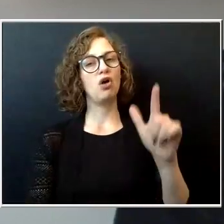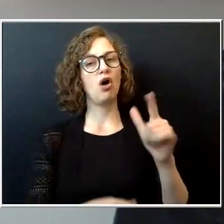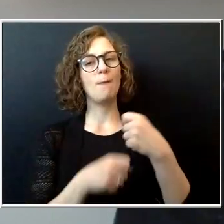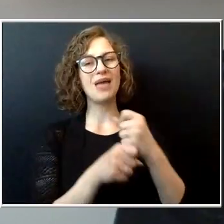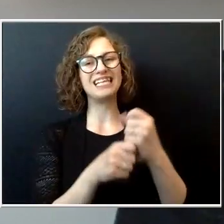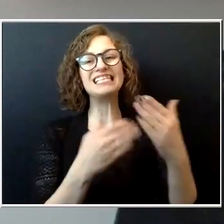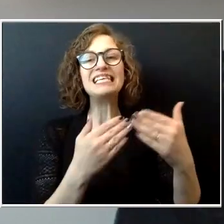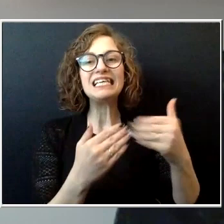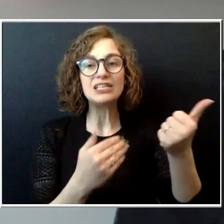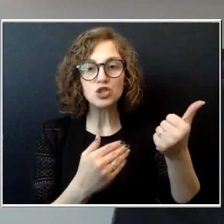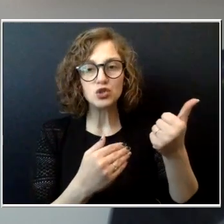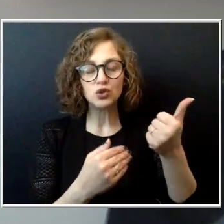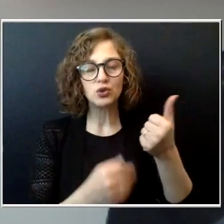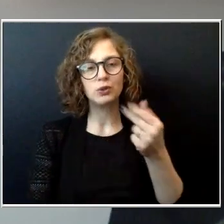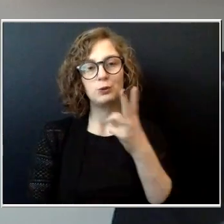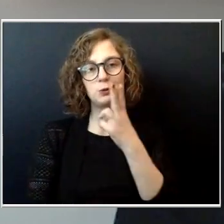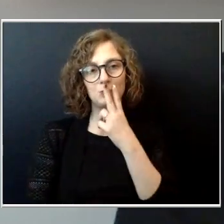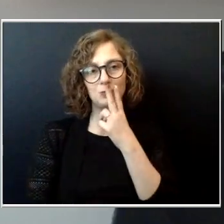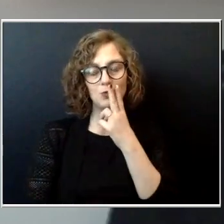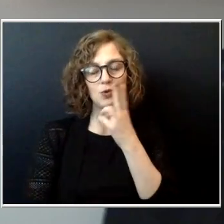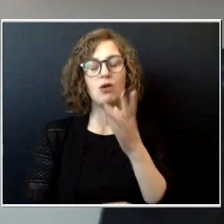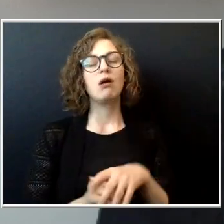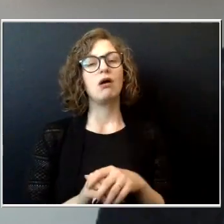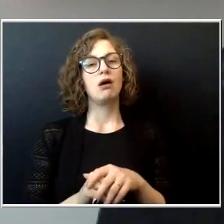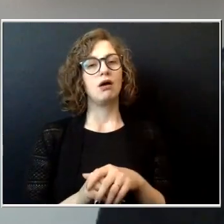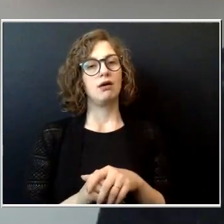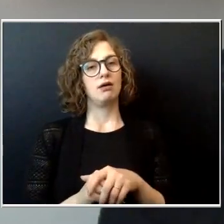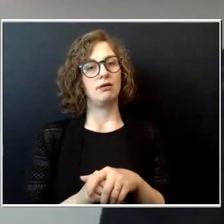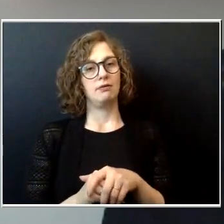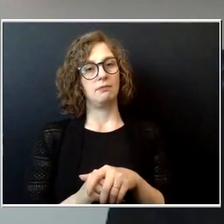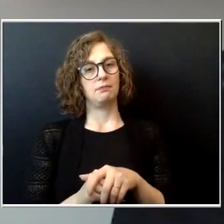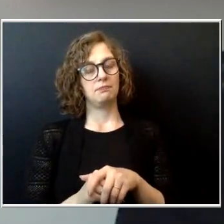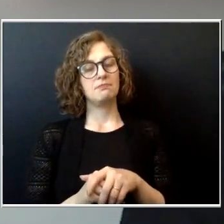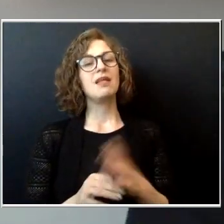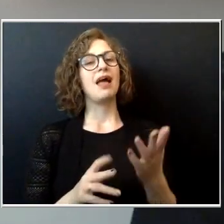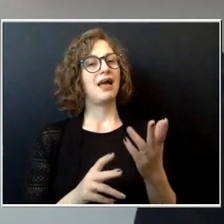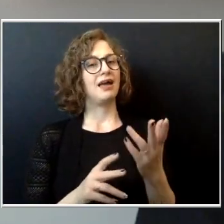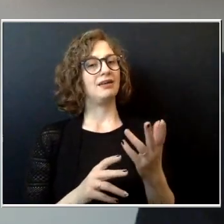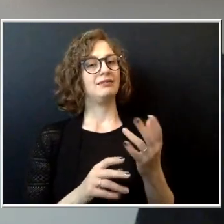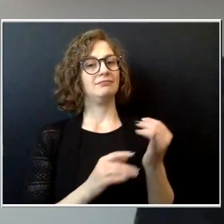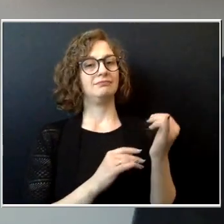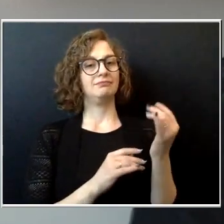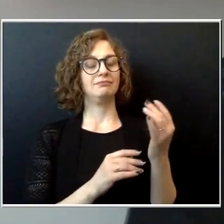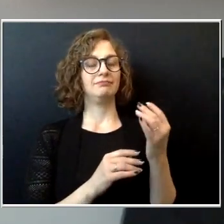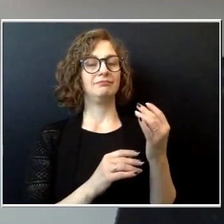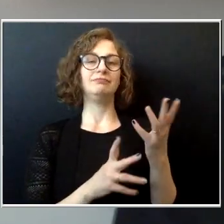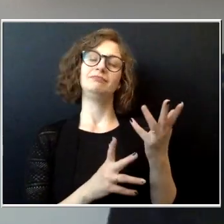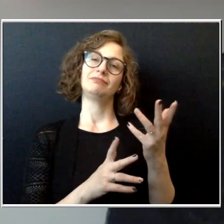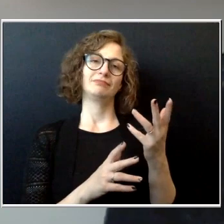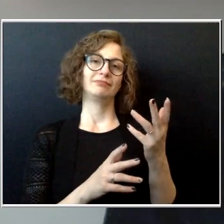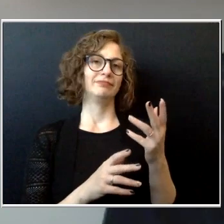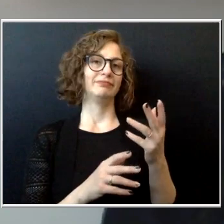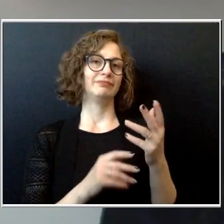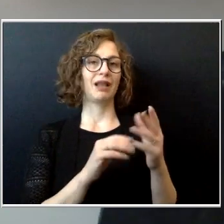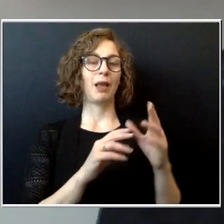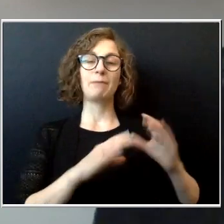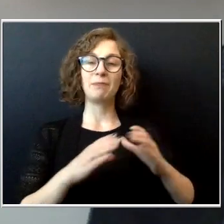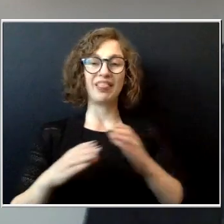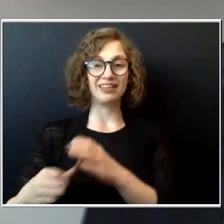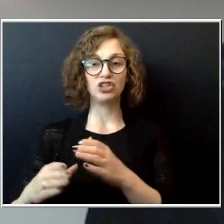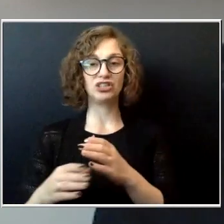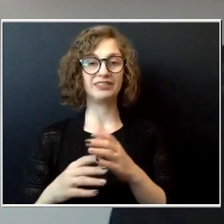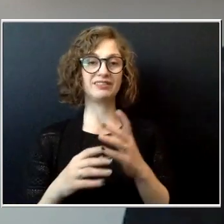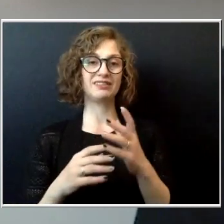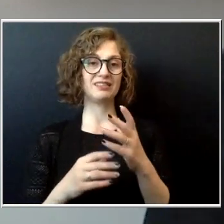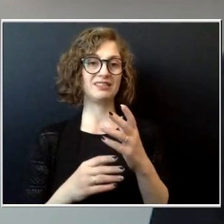affects or is taken up by populations differently. So underserved populations tend to be more likely